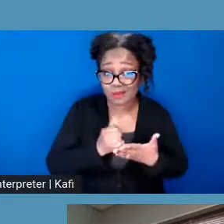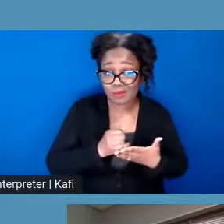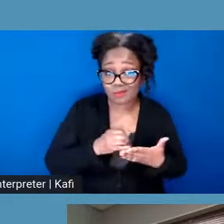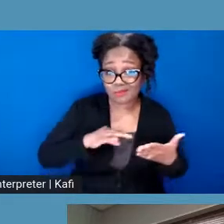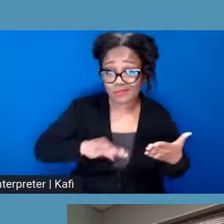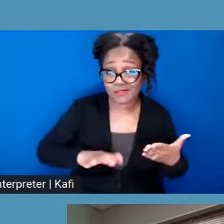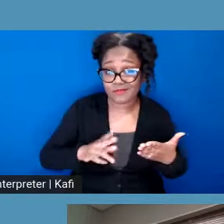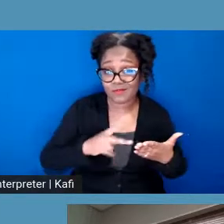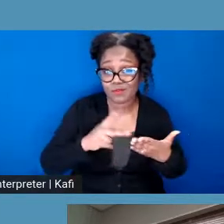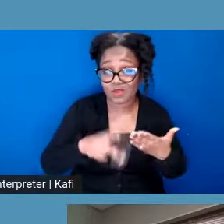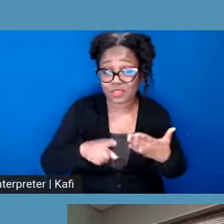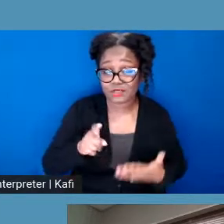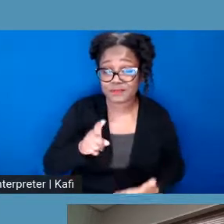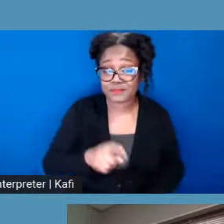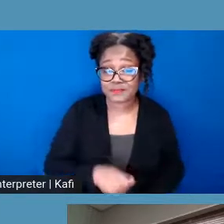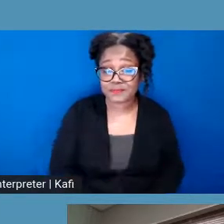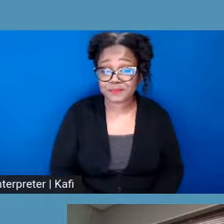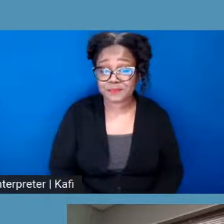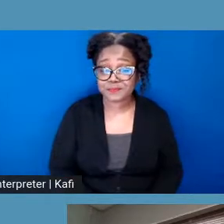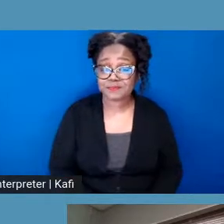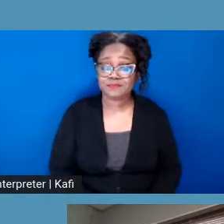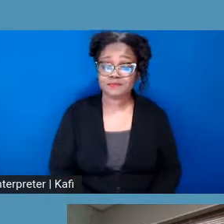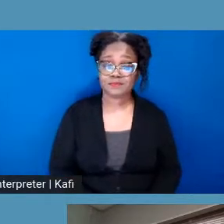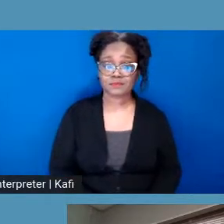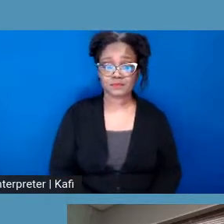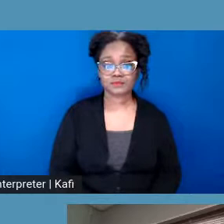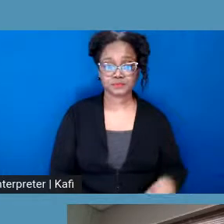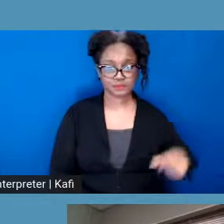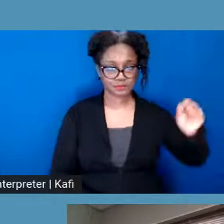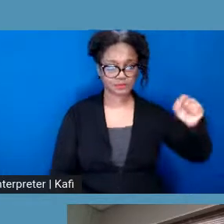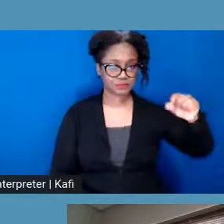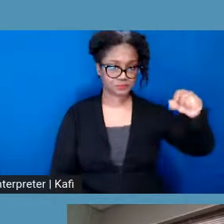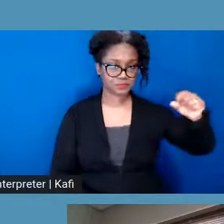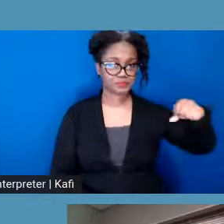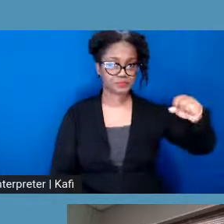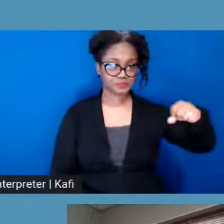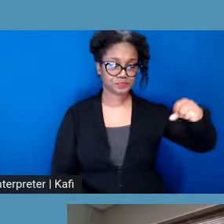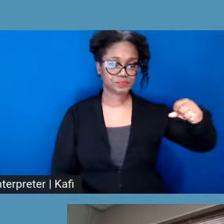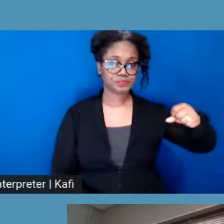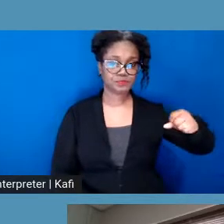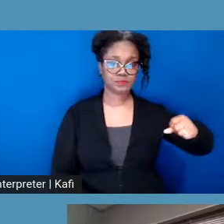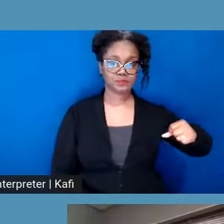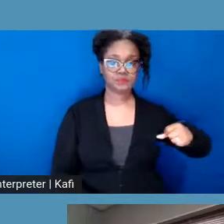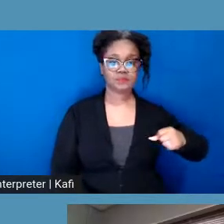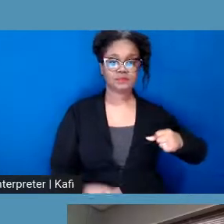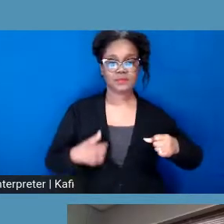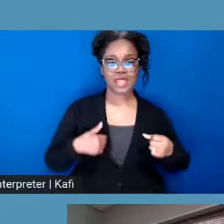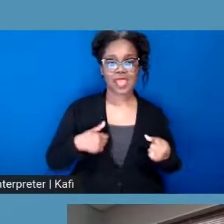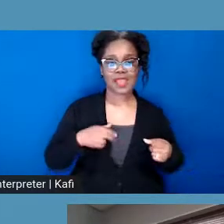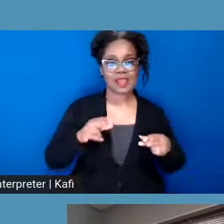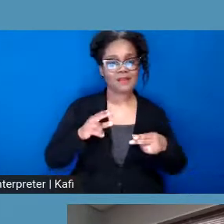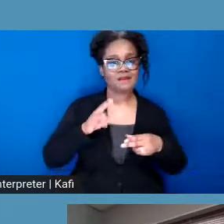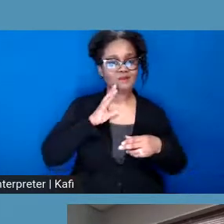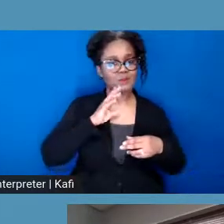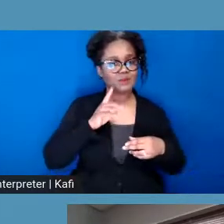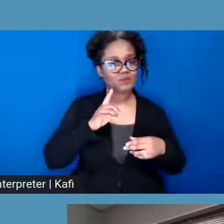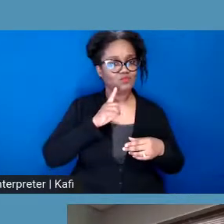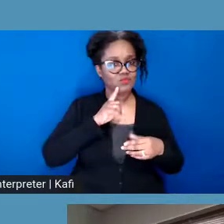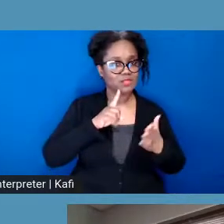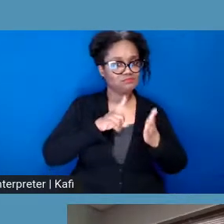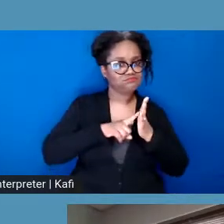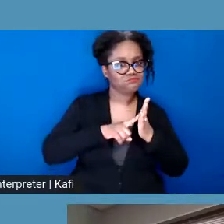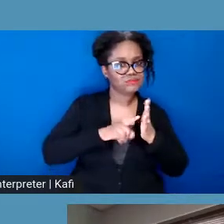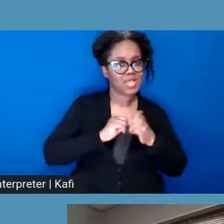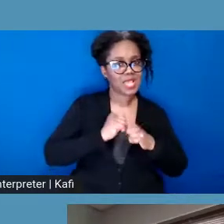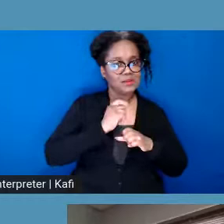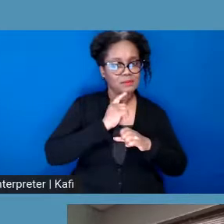projects? Yeah, I've definitely looked into how to make like a book scanner with your phone and like a point and shoot. There's a bunch of